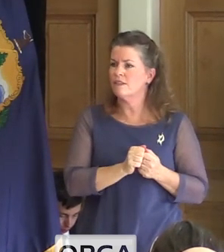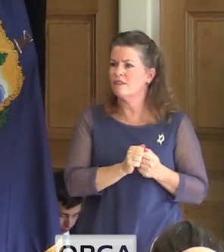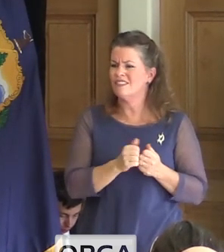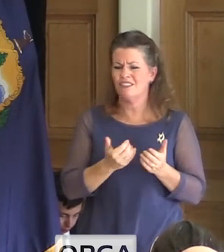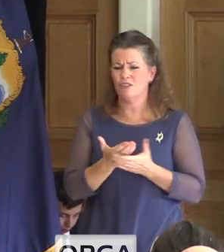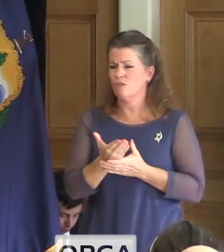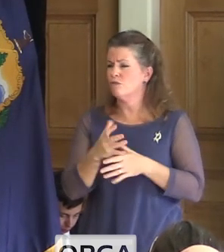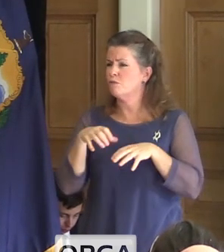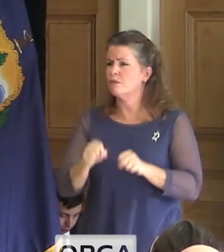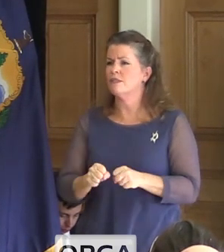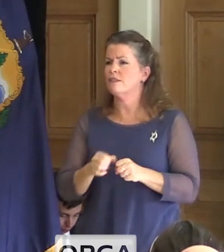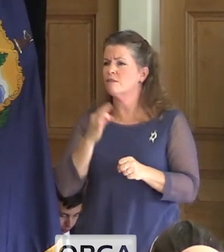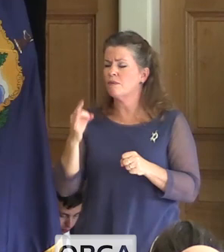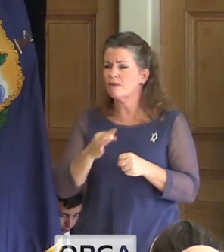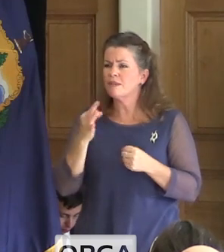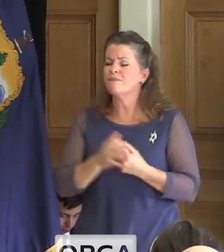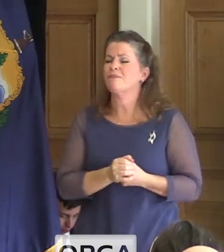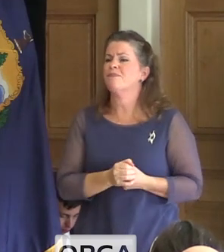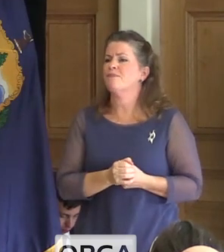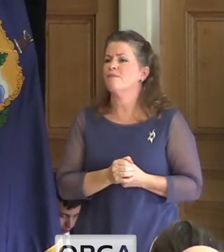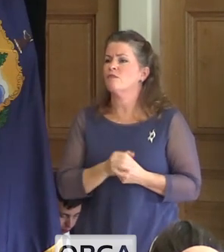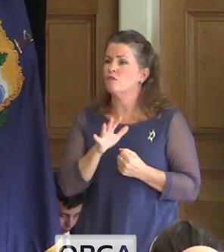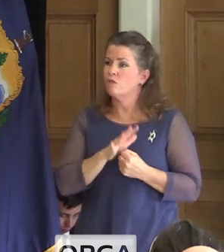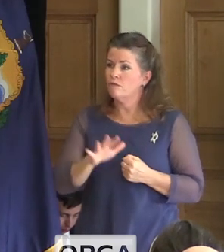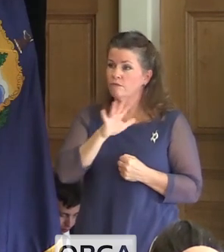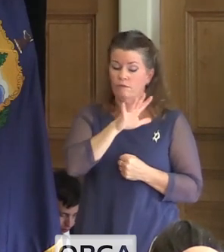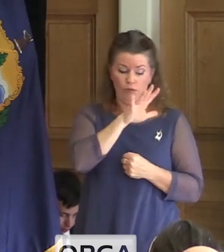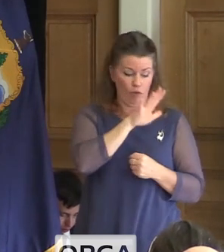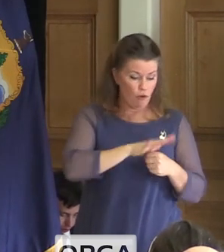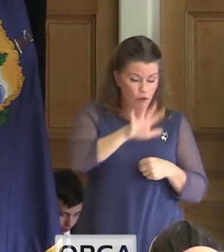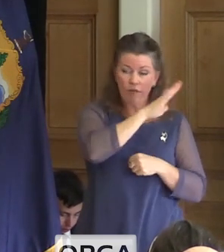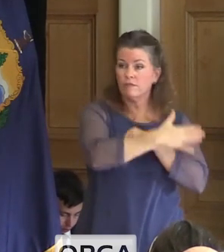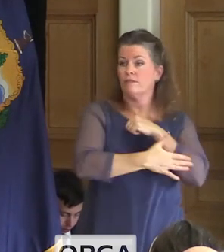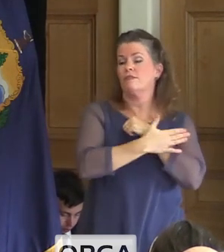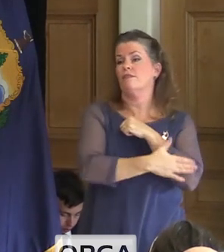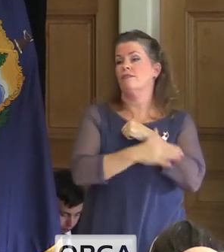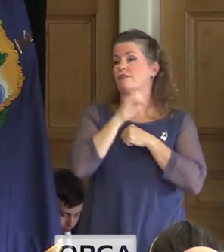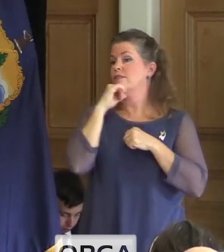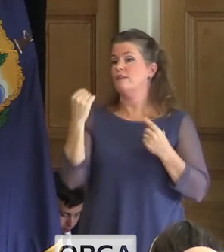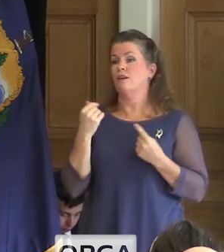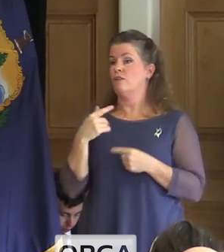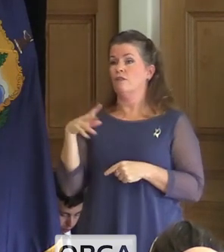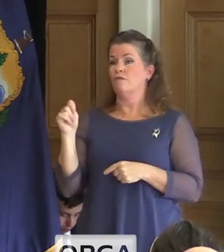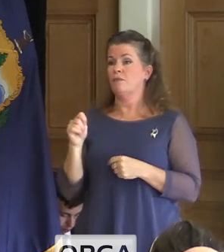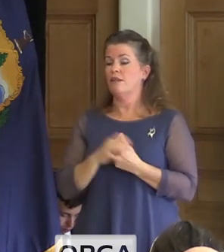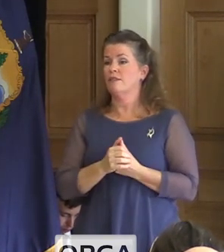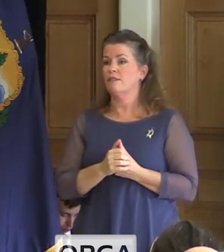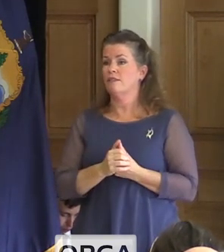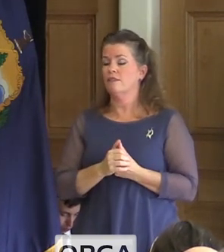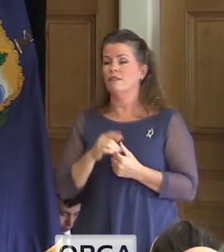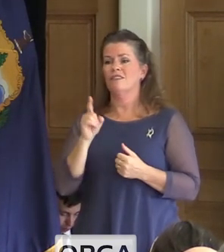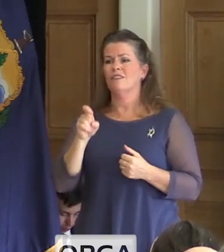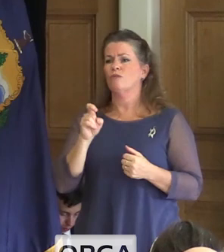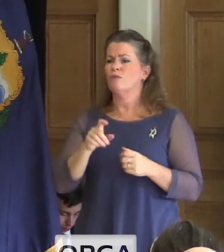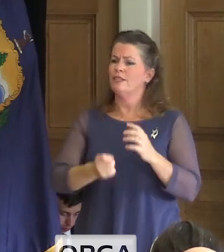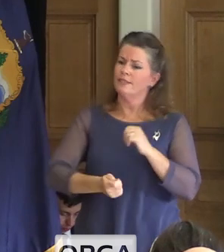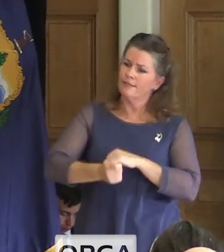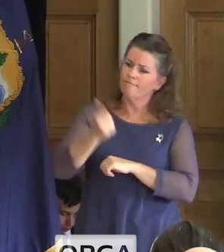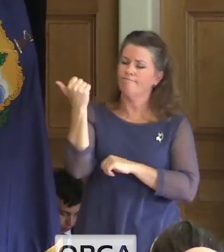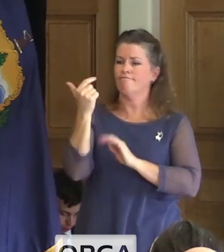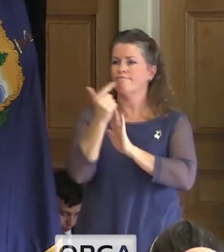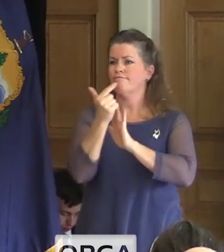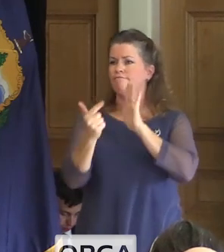So what you're seeing, again, all across the country, including Vermont, is legislation to decriminalize or